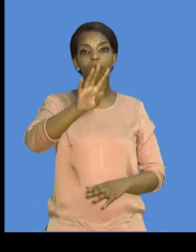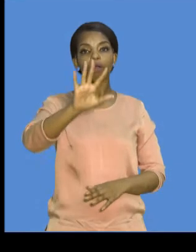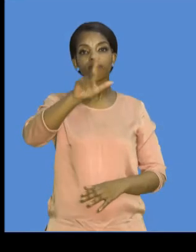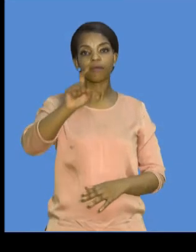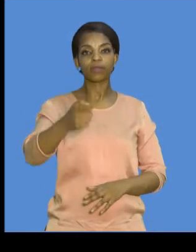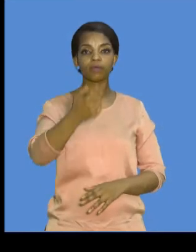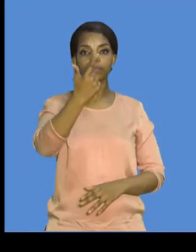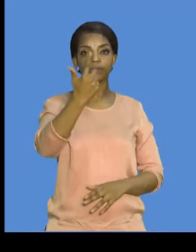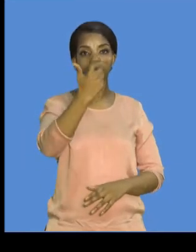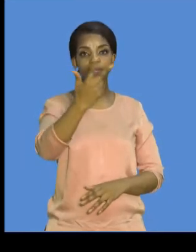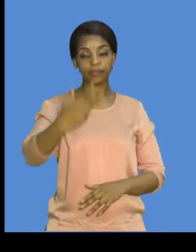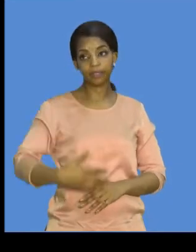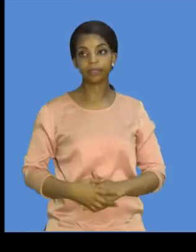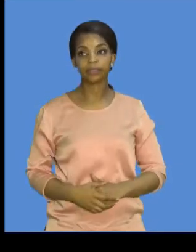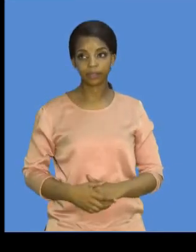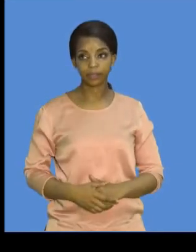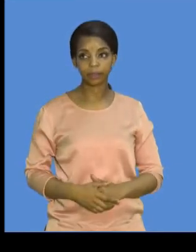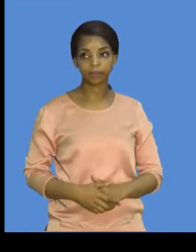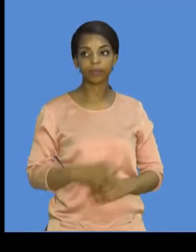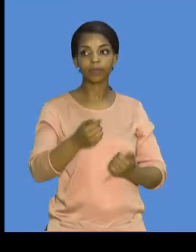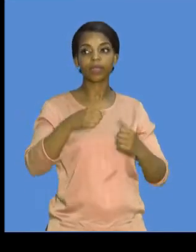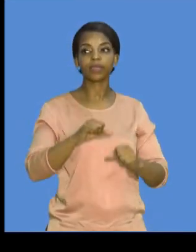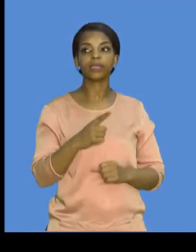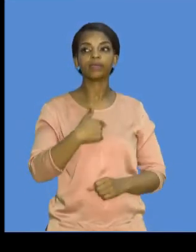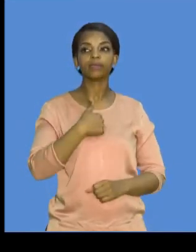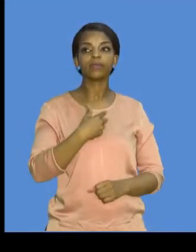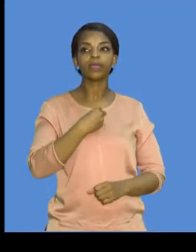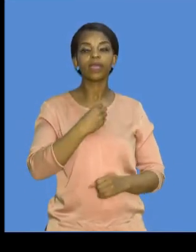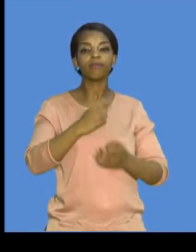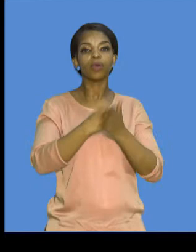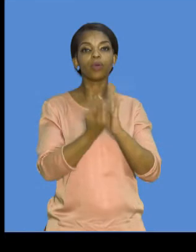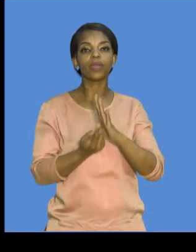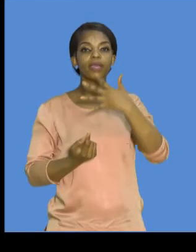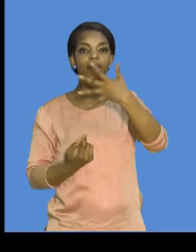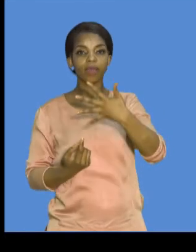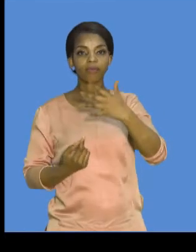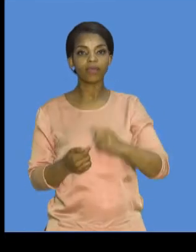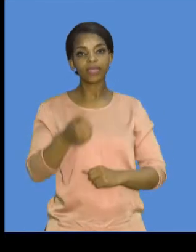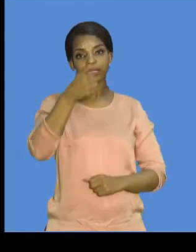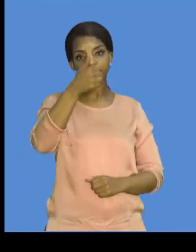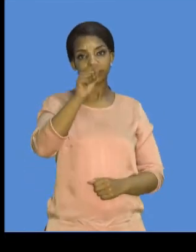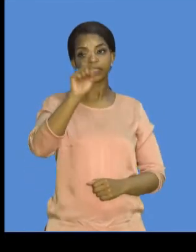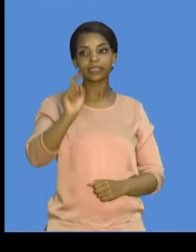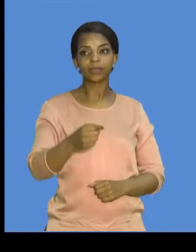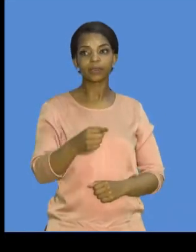5,788. And then with week 5, I had 6,000, and I think it was